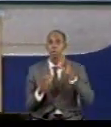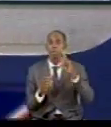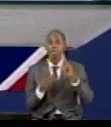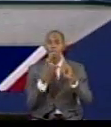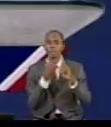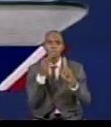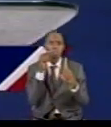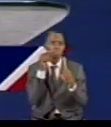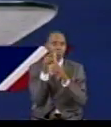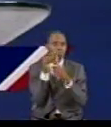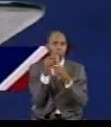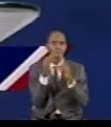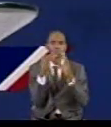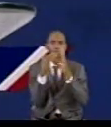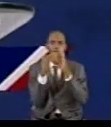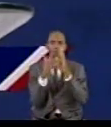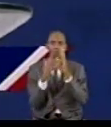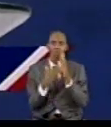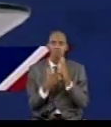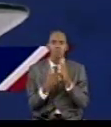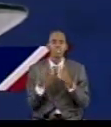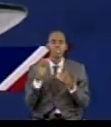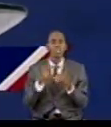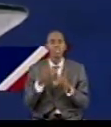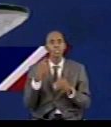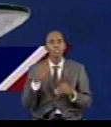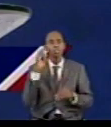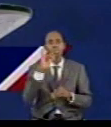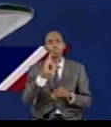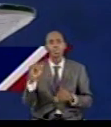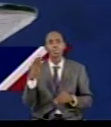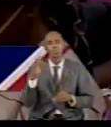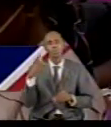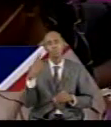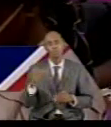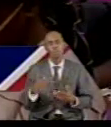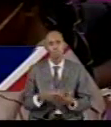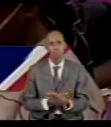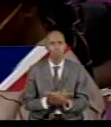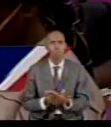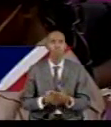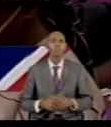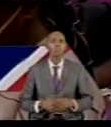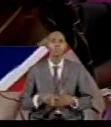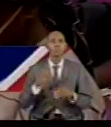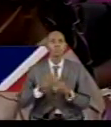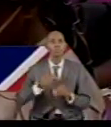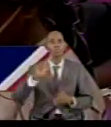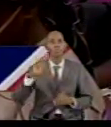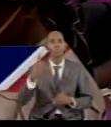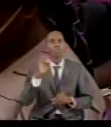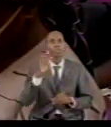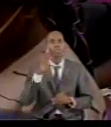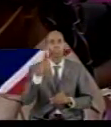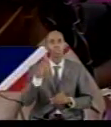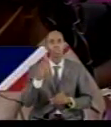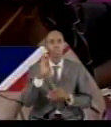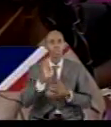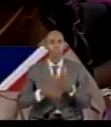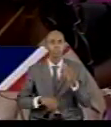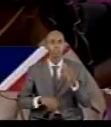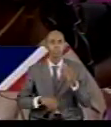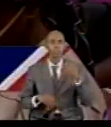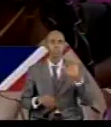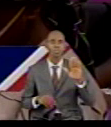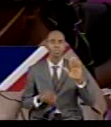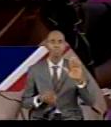precise content in the preaching of the gospel. In 1 Corinthians chapter 15, reading